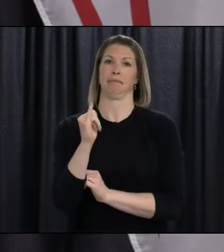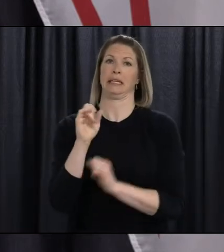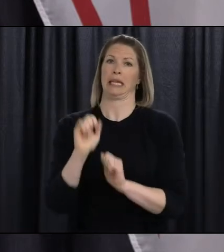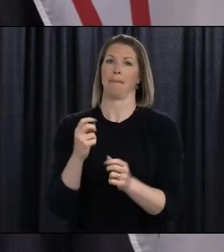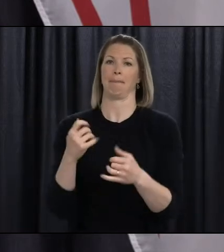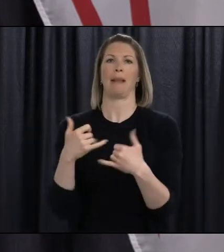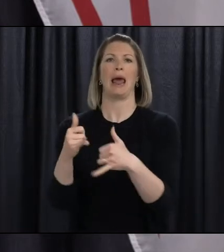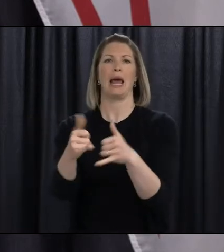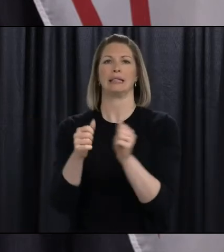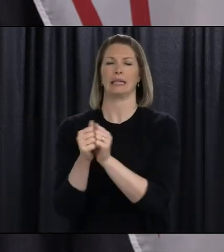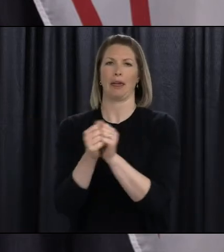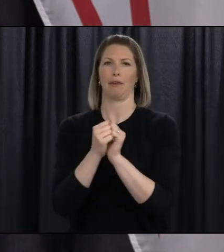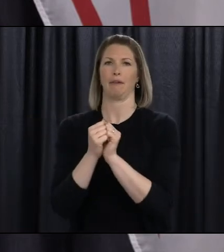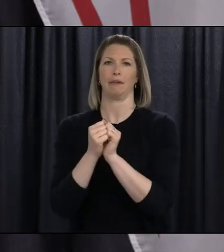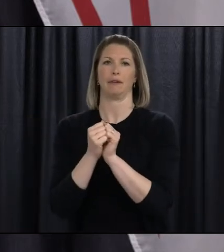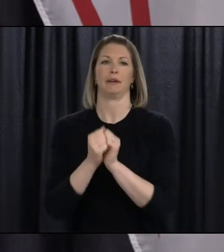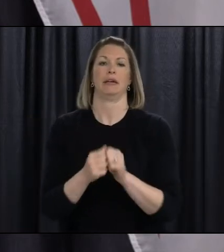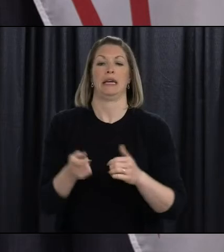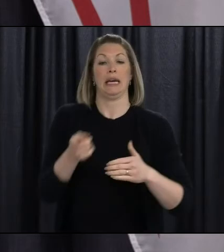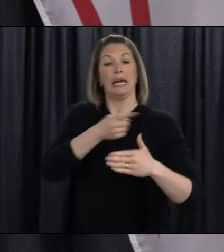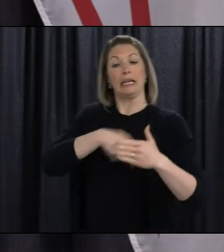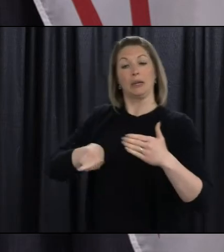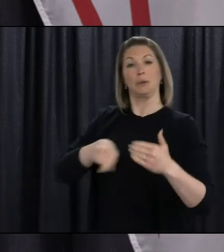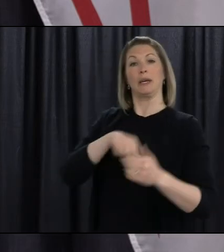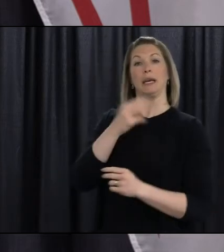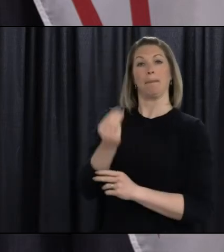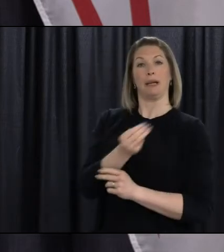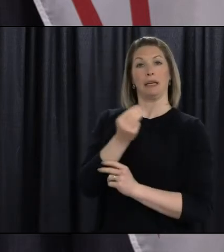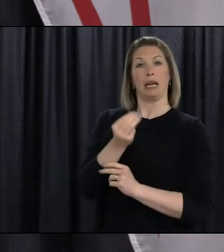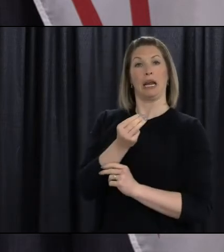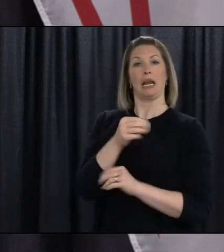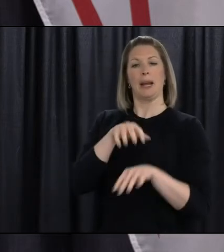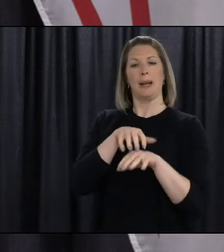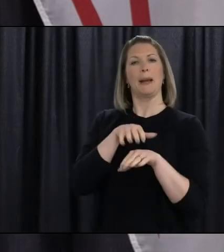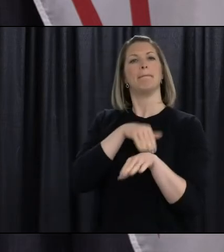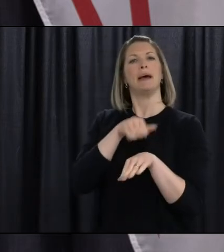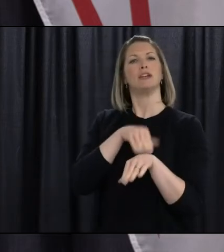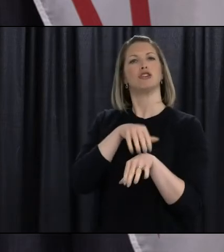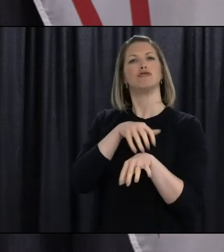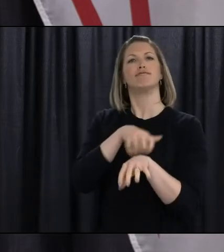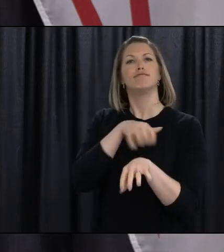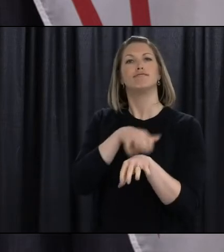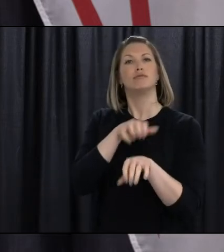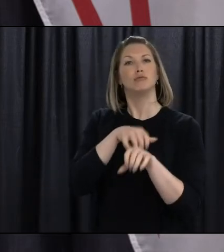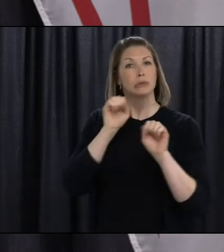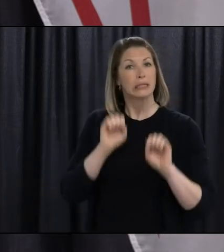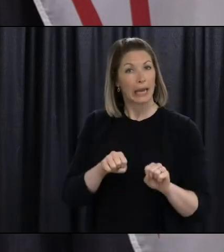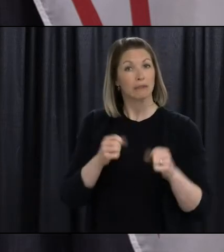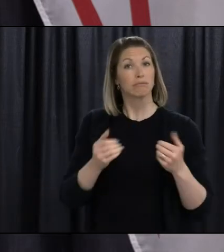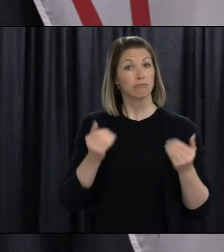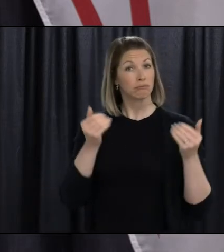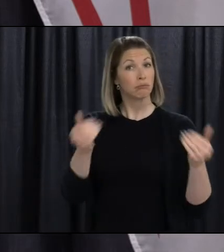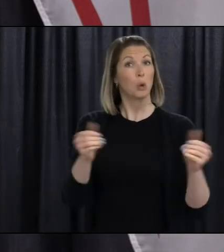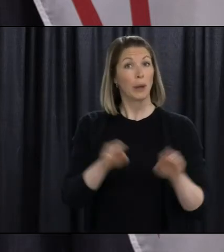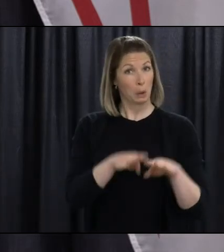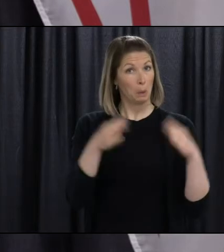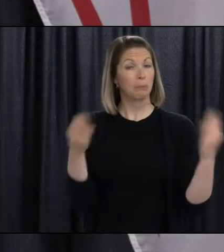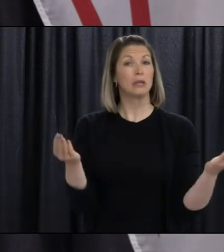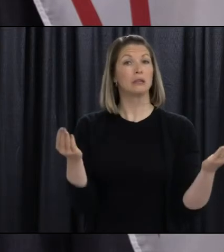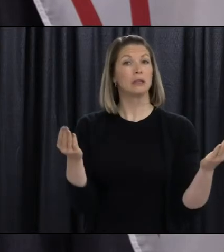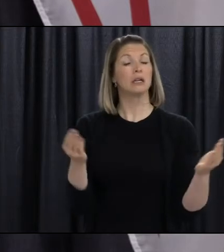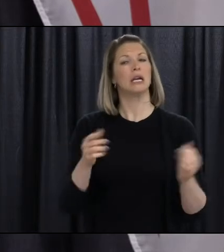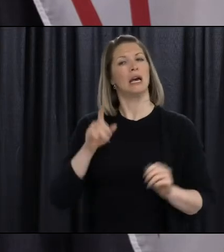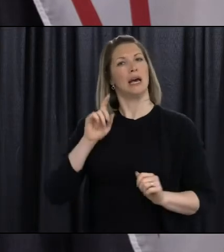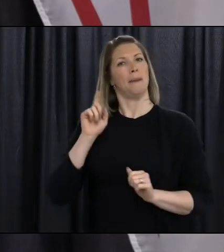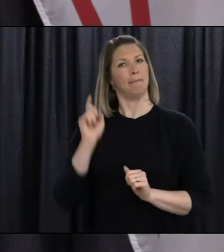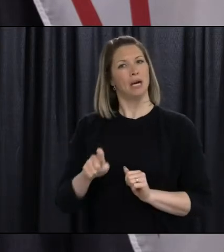on Monday, pet grooming services may resume. These operations must ensure enhanced cleaning and disinfection protocols. They must